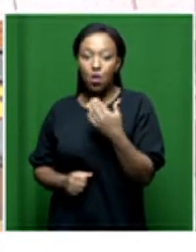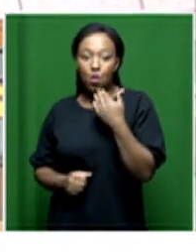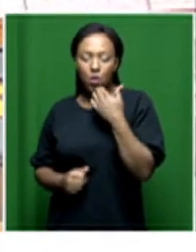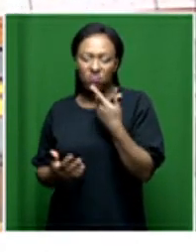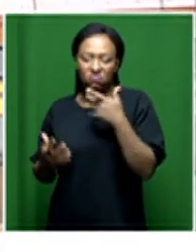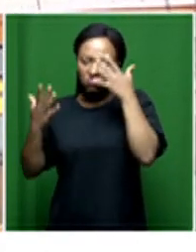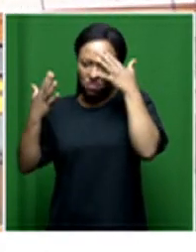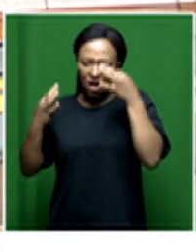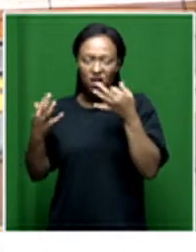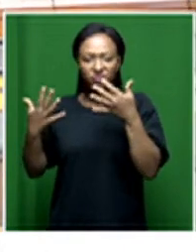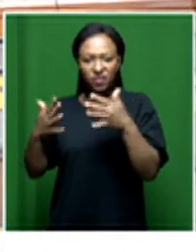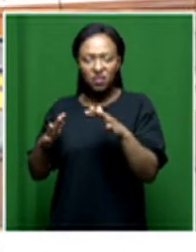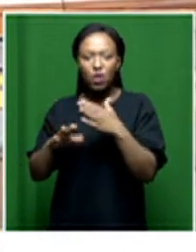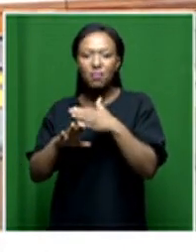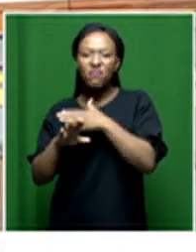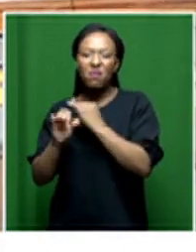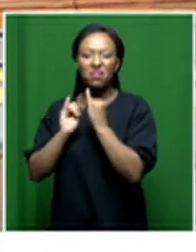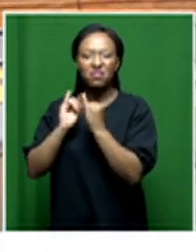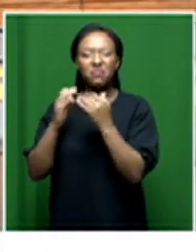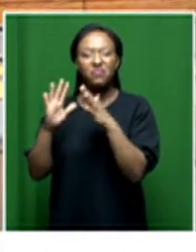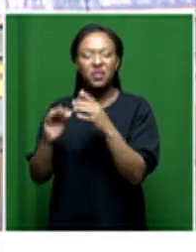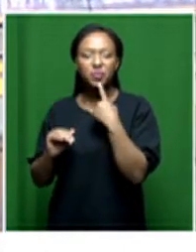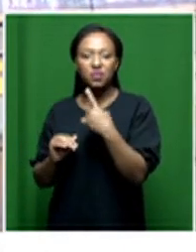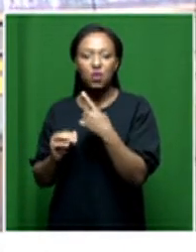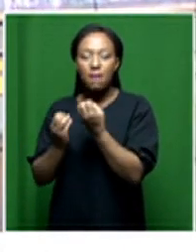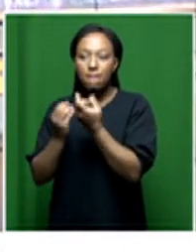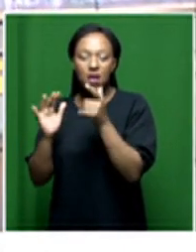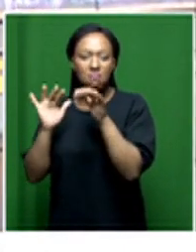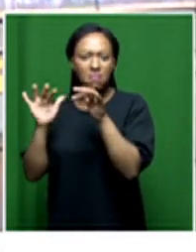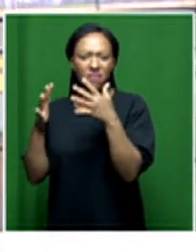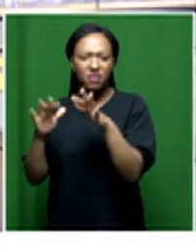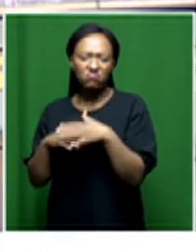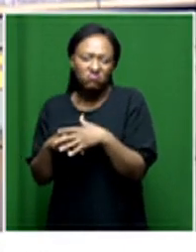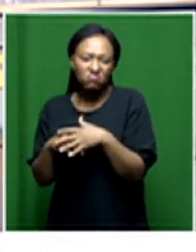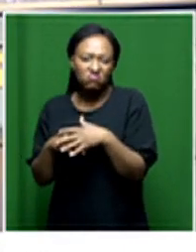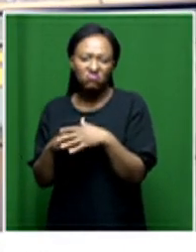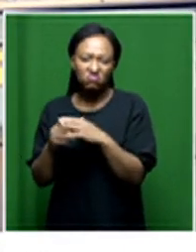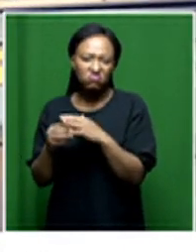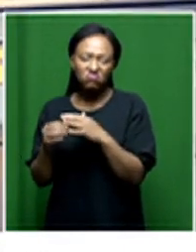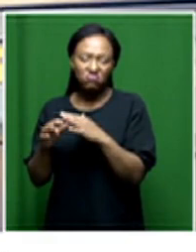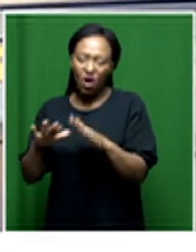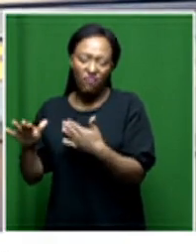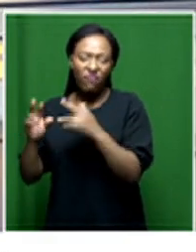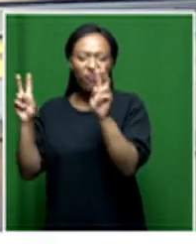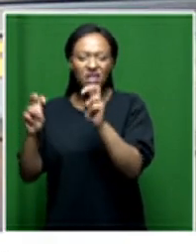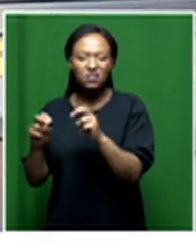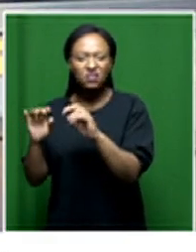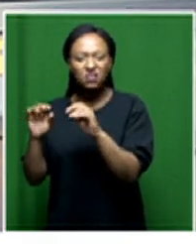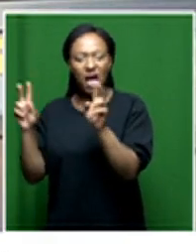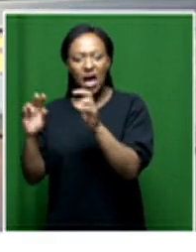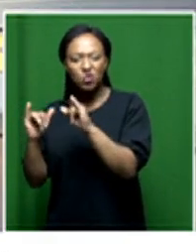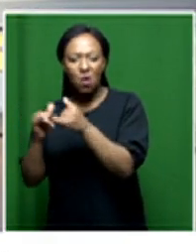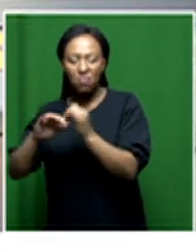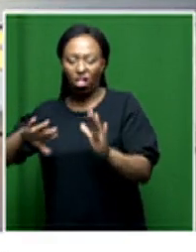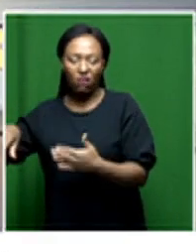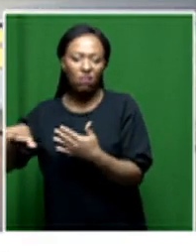and as we mentioned at the beginning of the interview, a lot of people have decided to sort of, you know, go off the grid and decide to go ahead